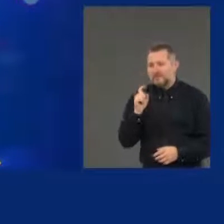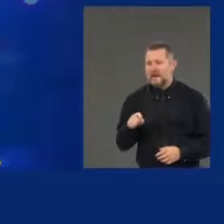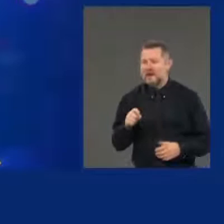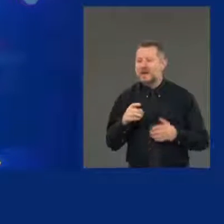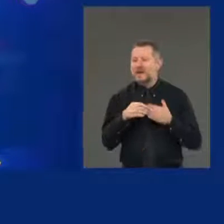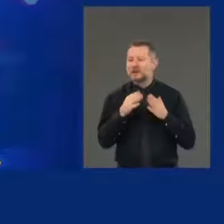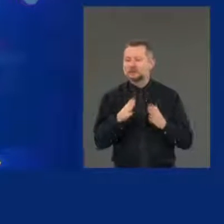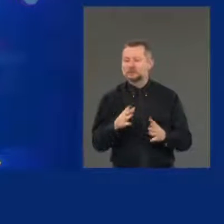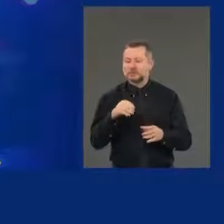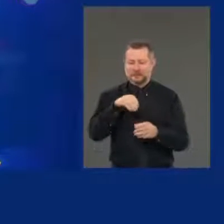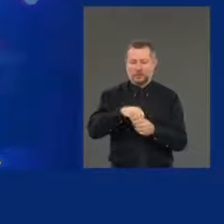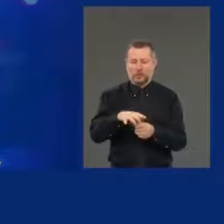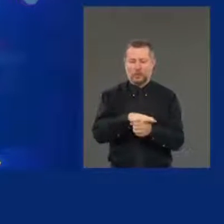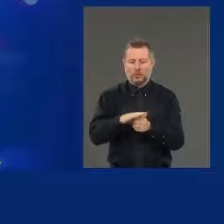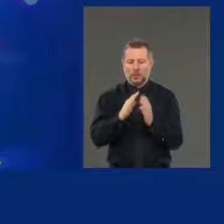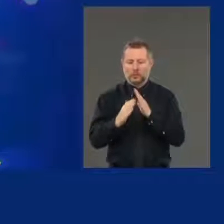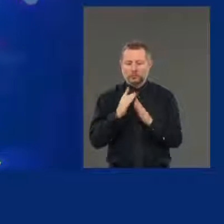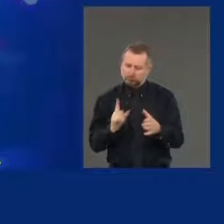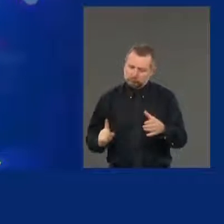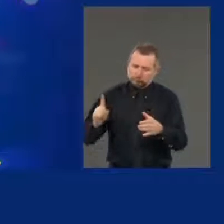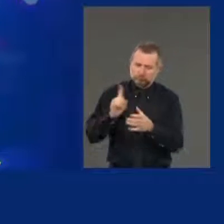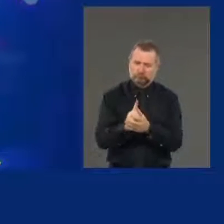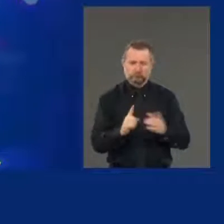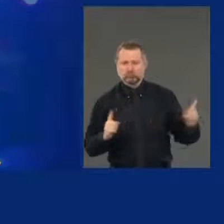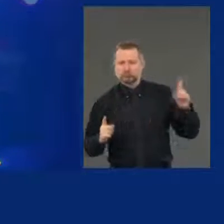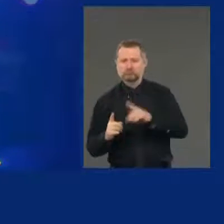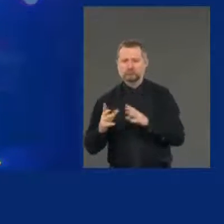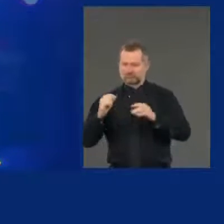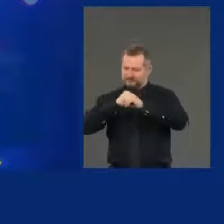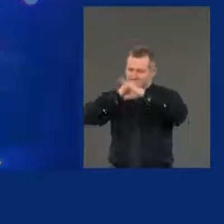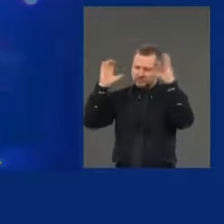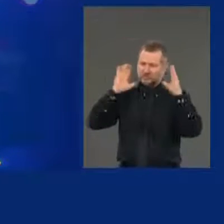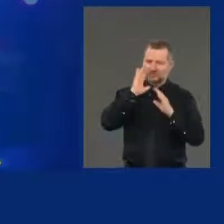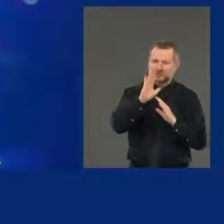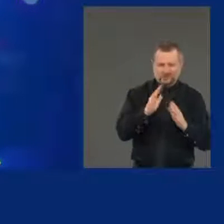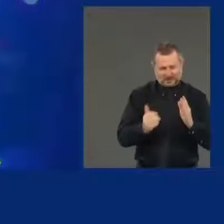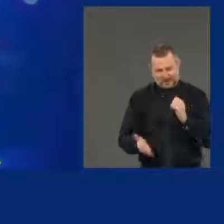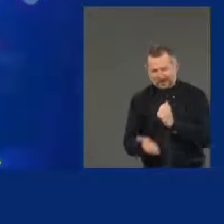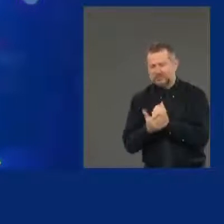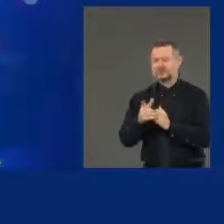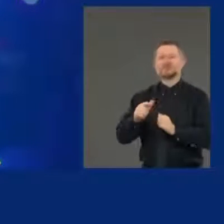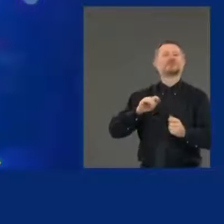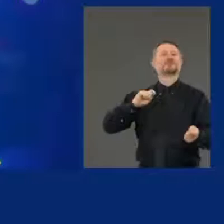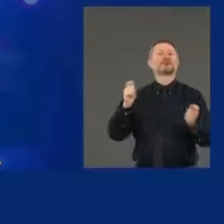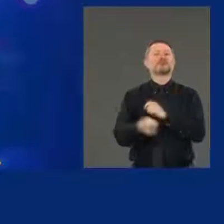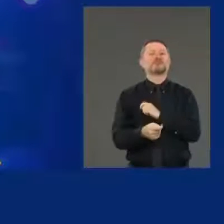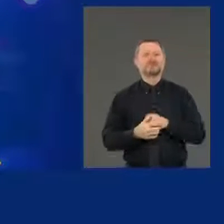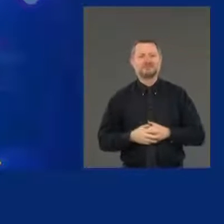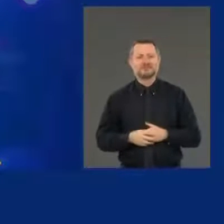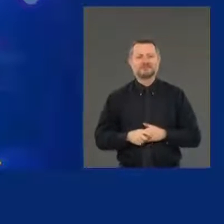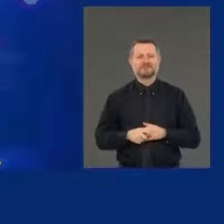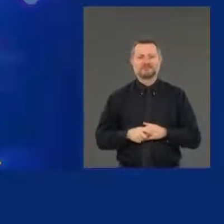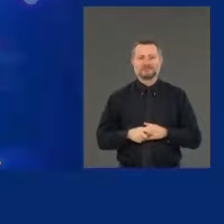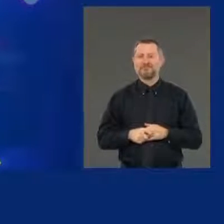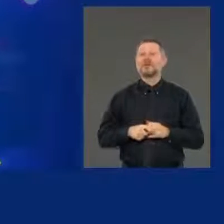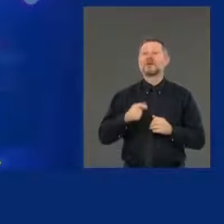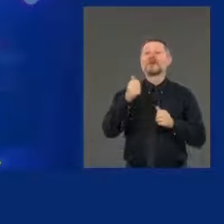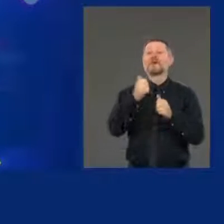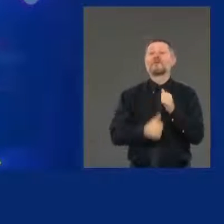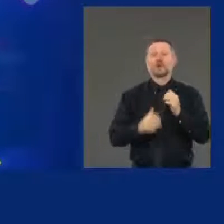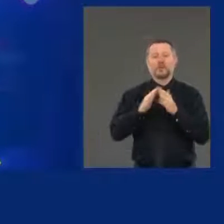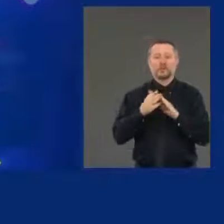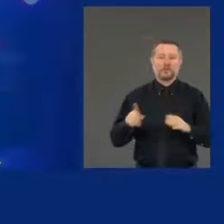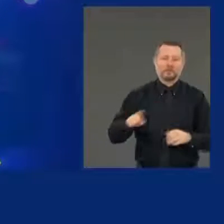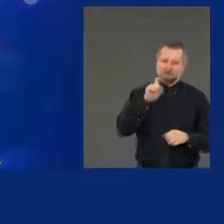community, and you need a real vision that is going to start to redesign the police force. Every community needs a